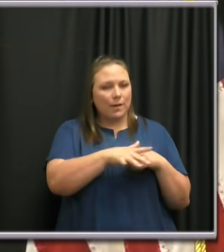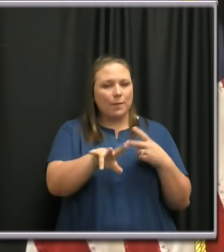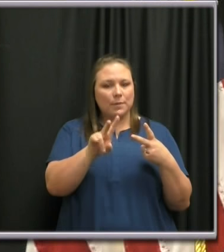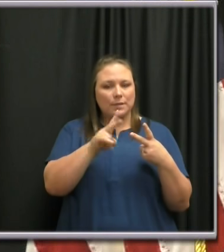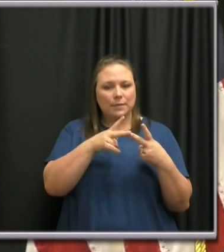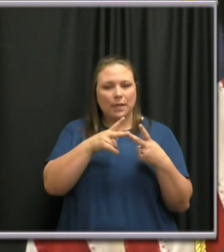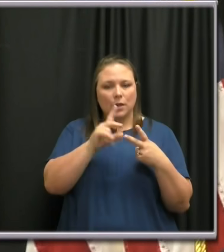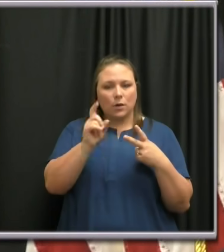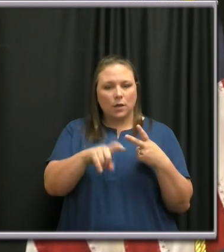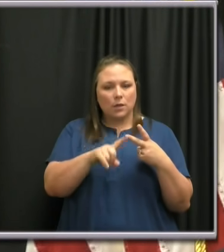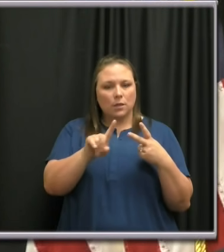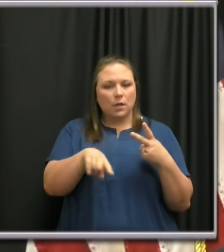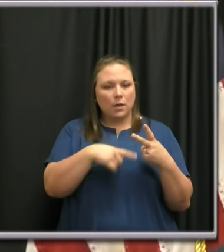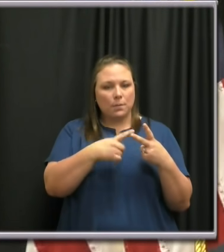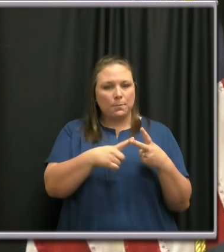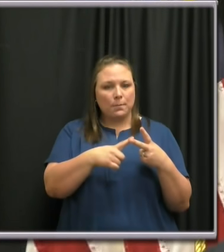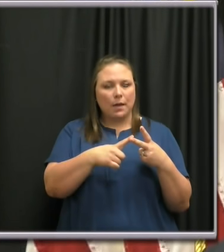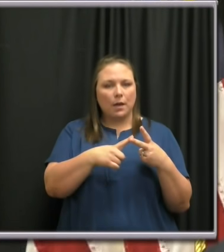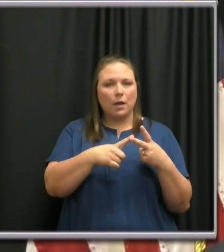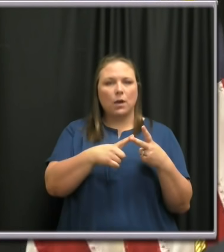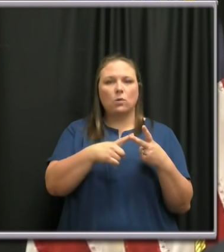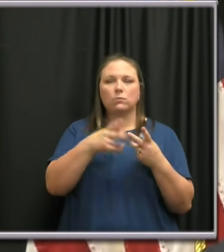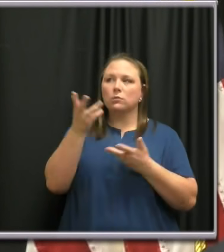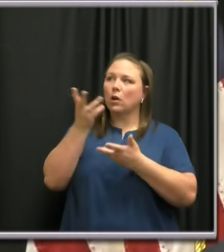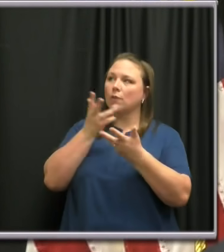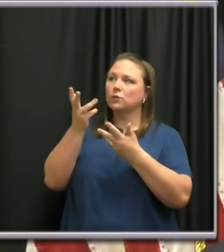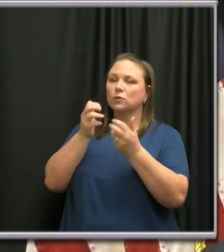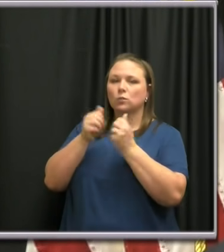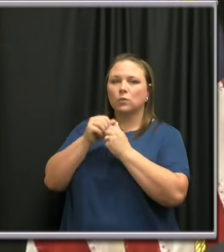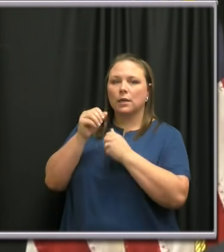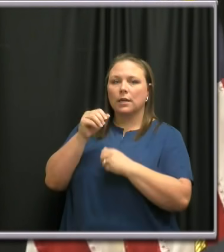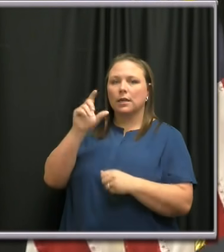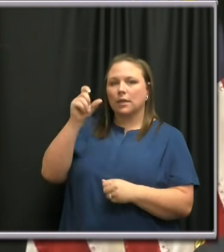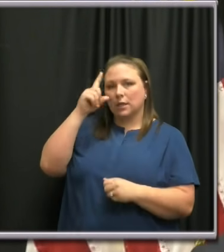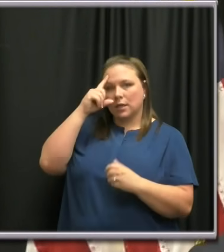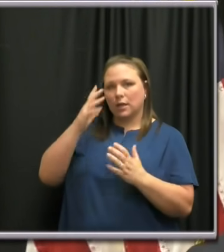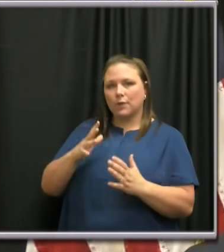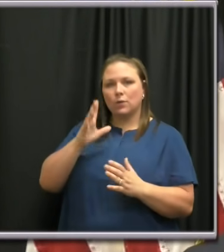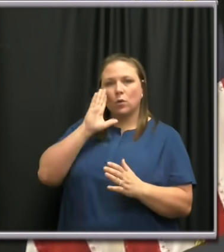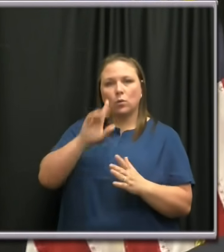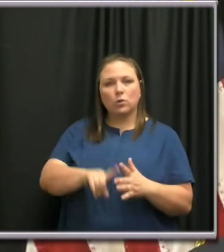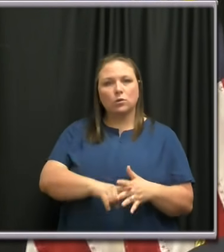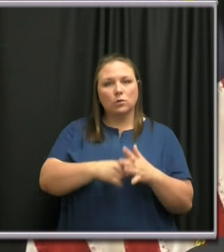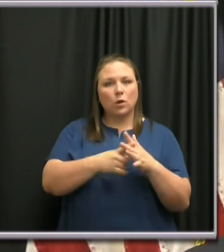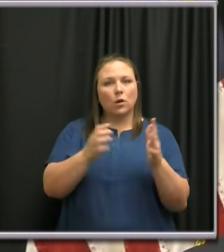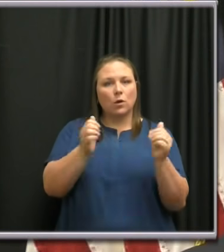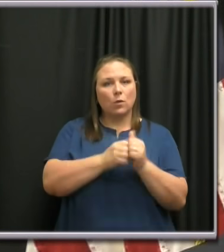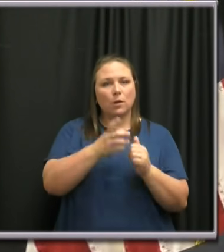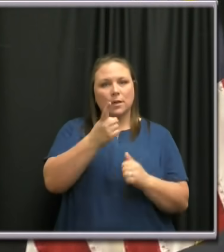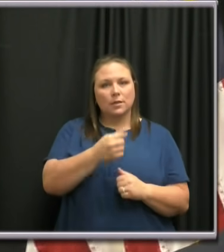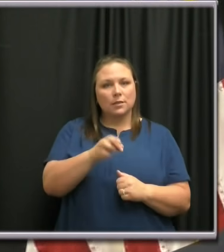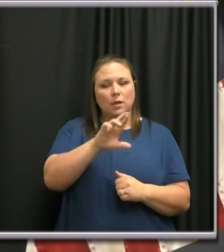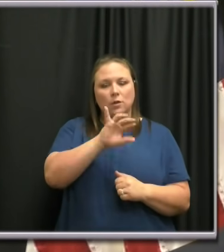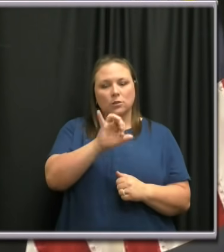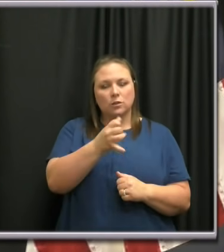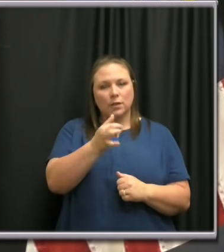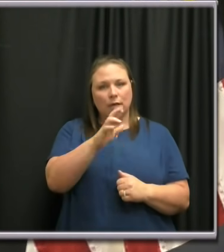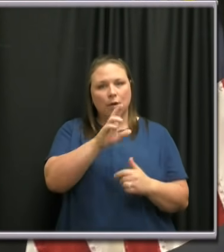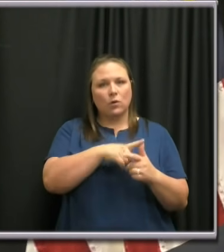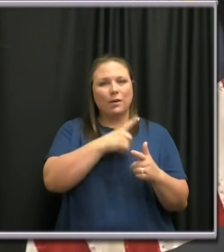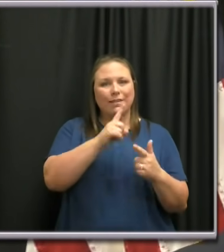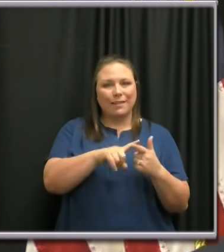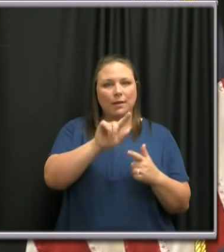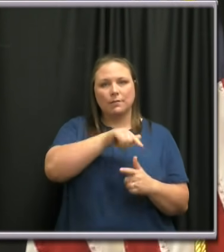of conversations with the governor. We will start with Dr. Jahangir, and then we'll turn it over to Mayor